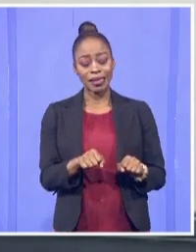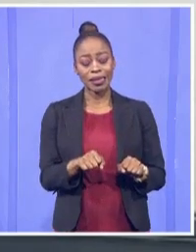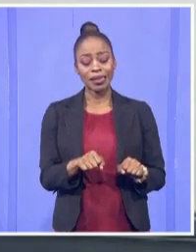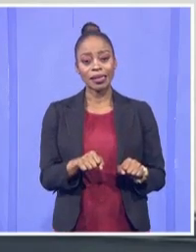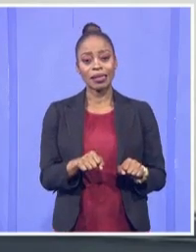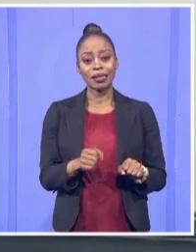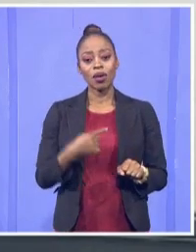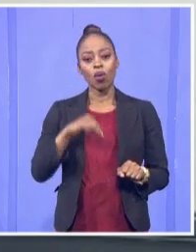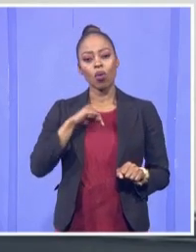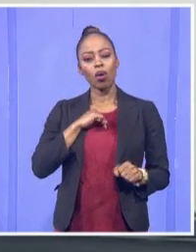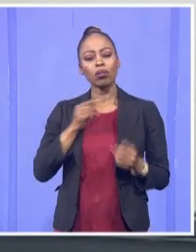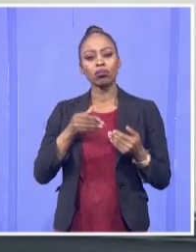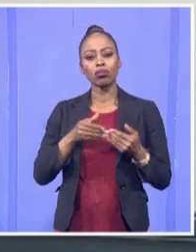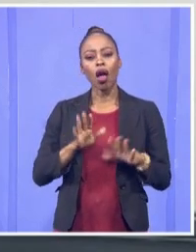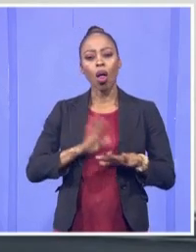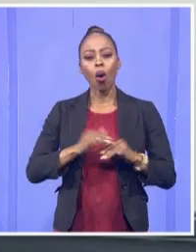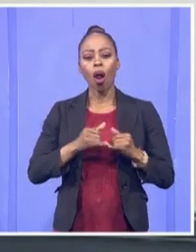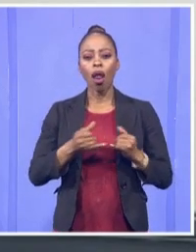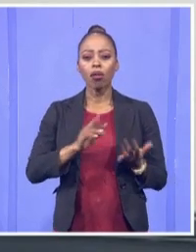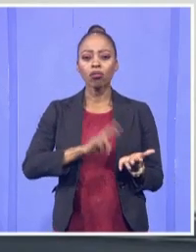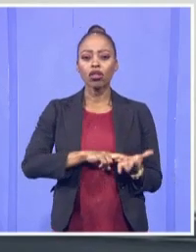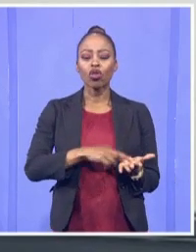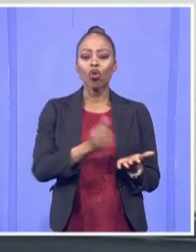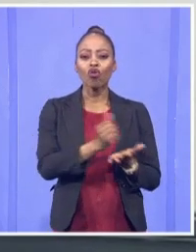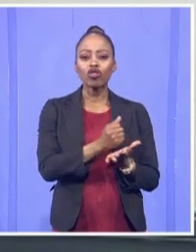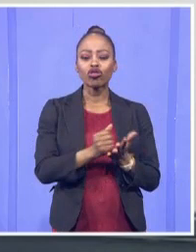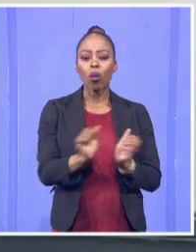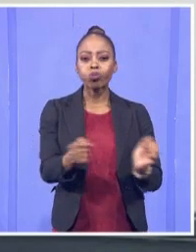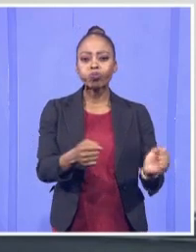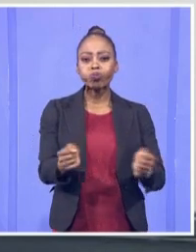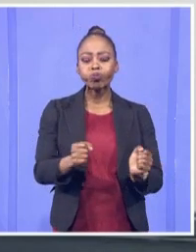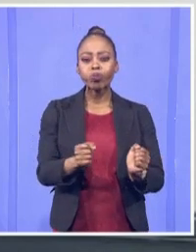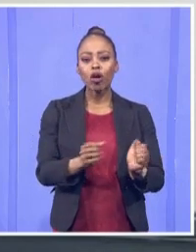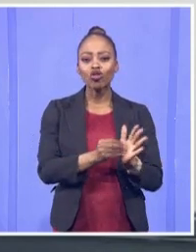we started the online placement